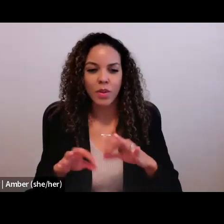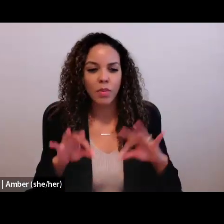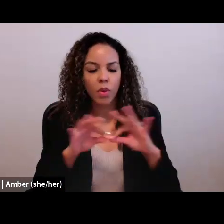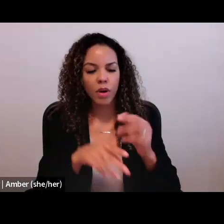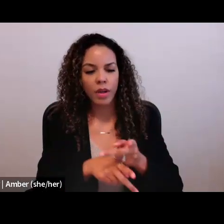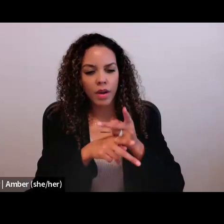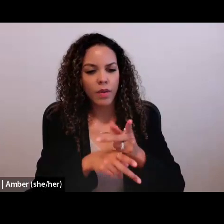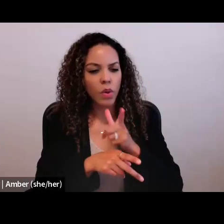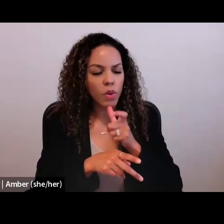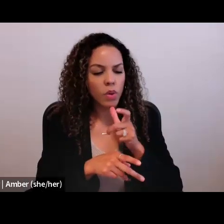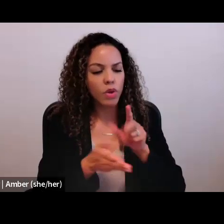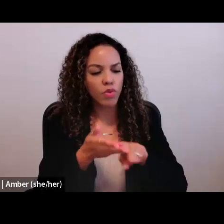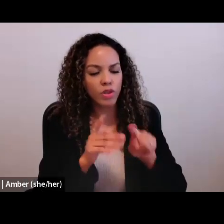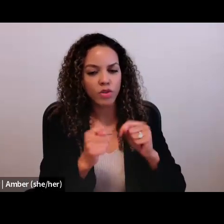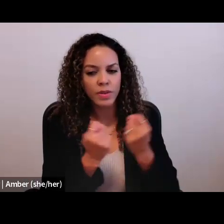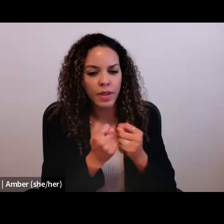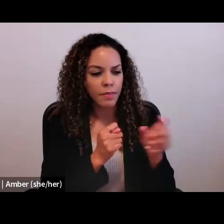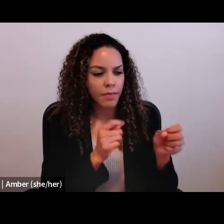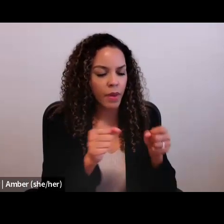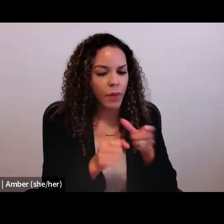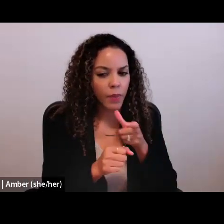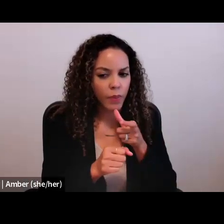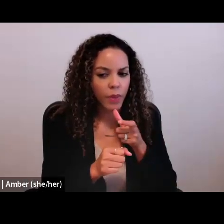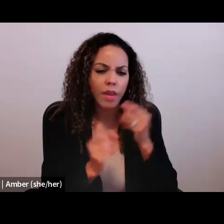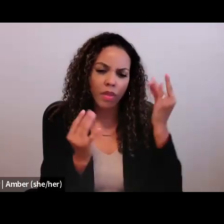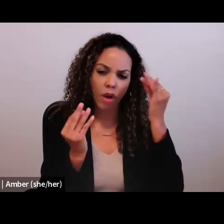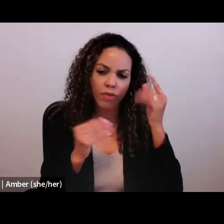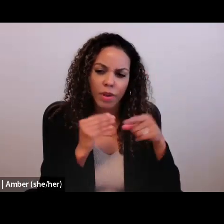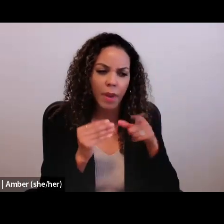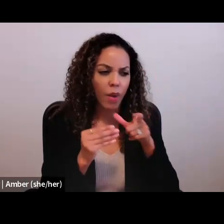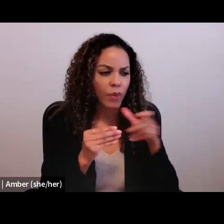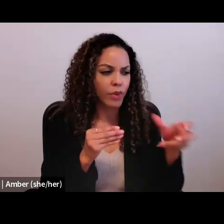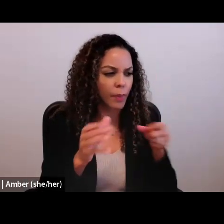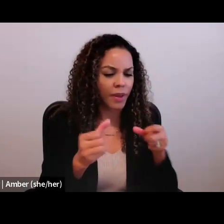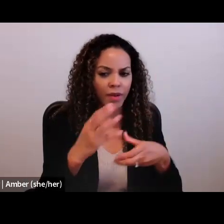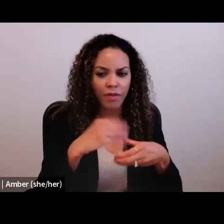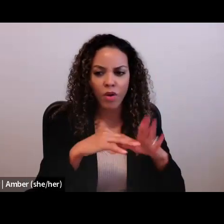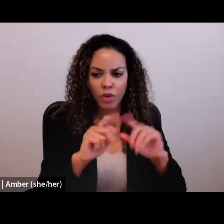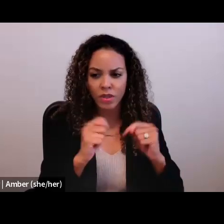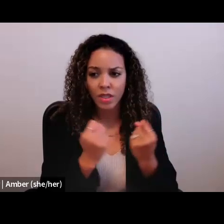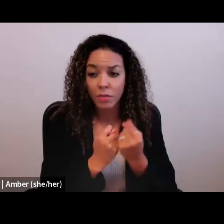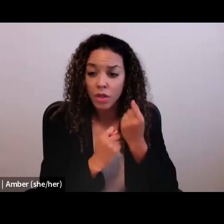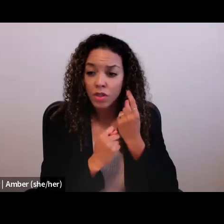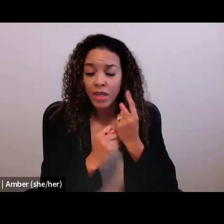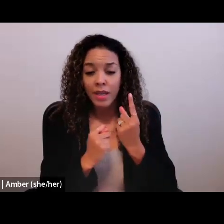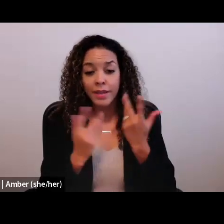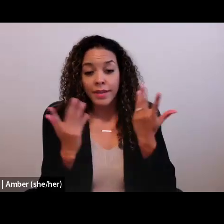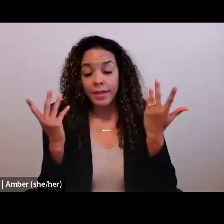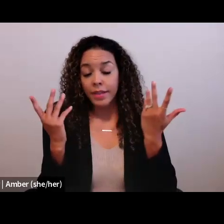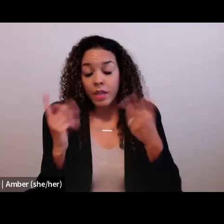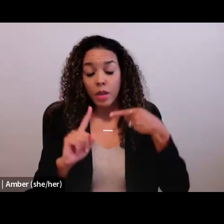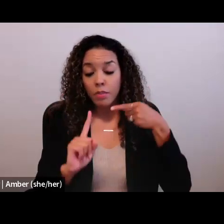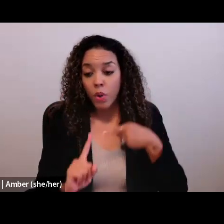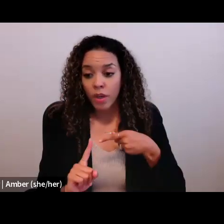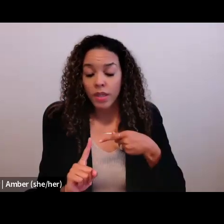is and being thoughtful about that. At the end of the day, it is my mindset, and maybe this is year 11